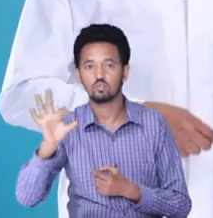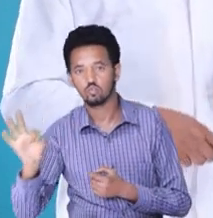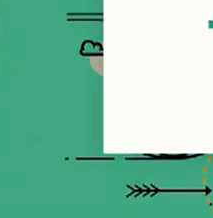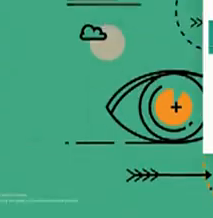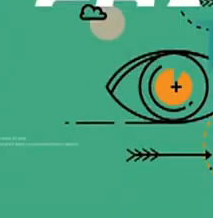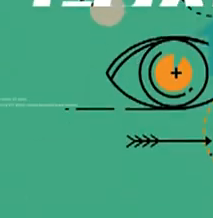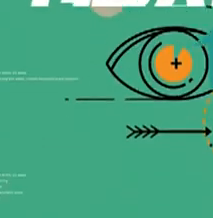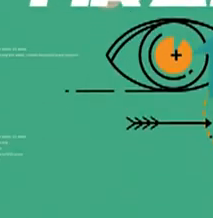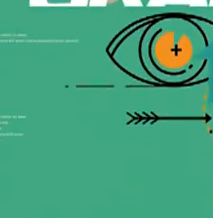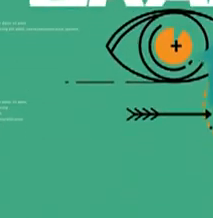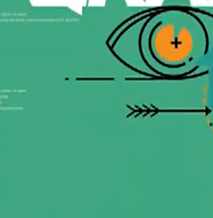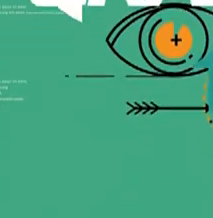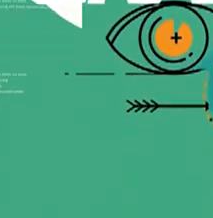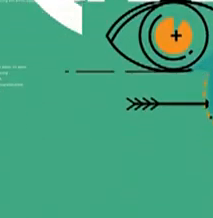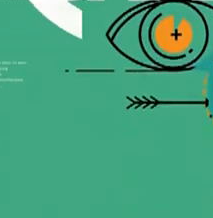Europe.